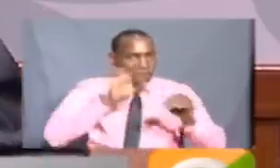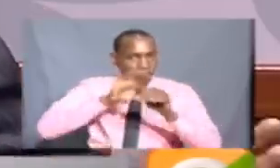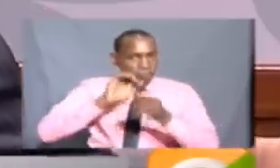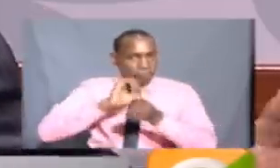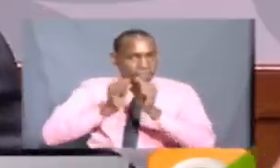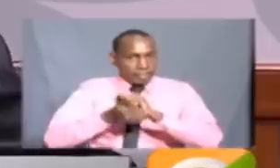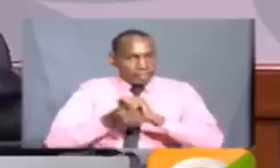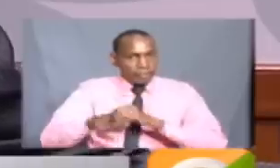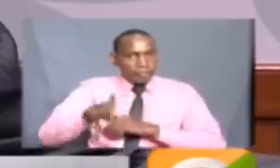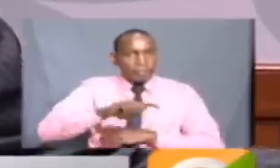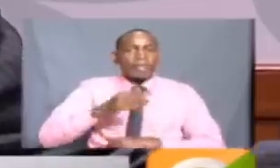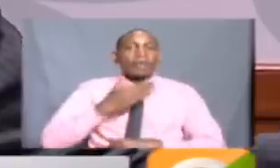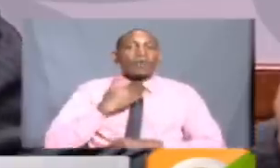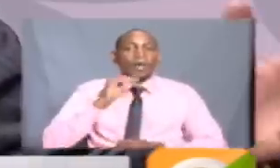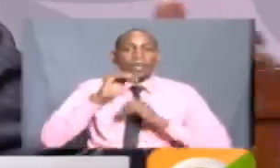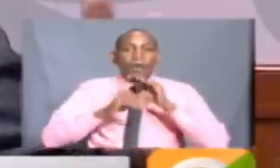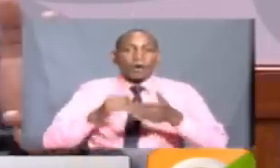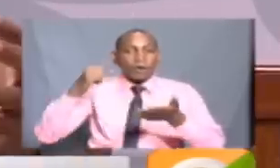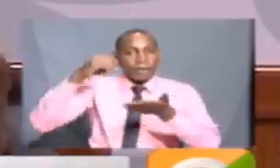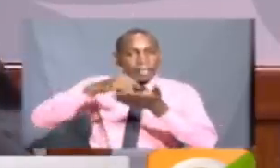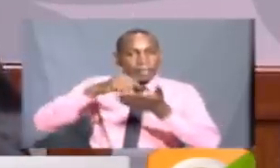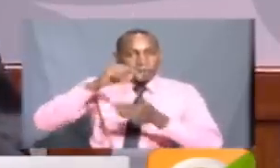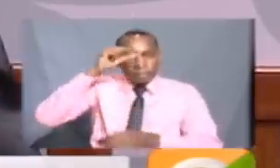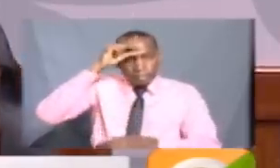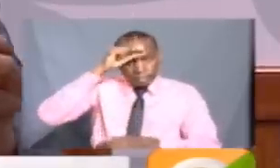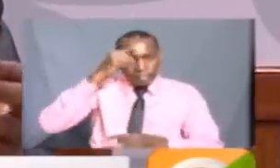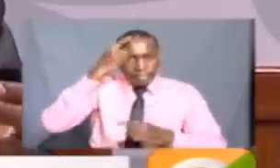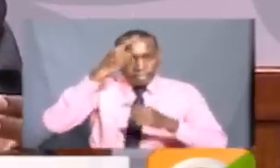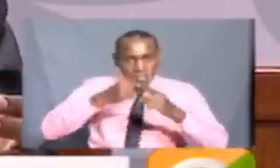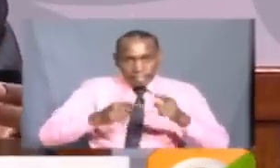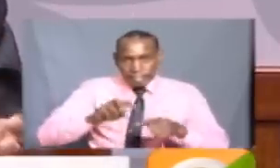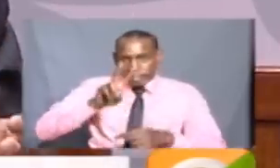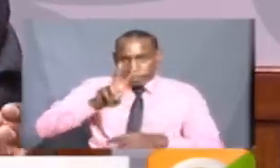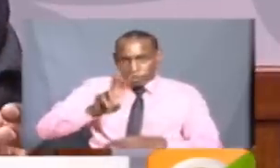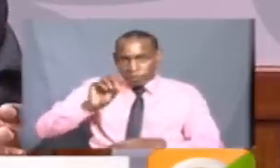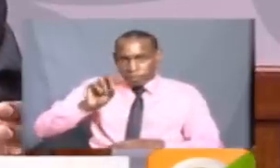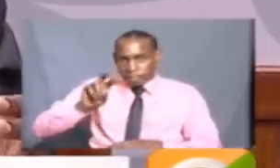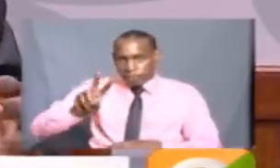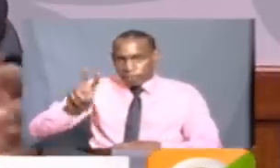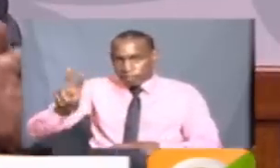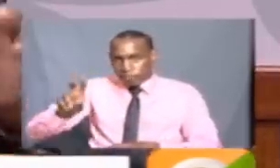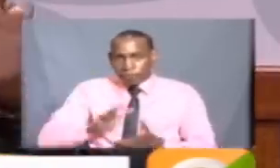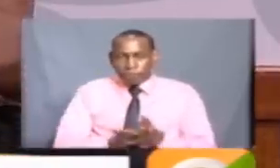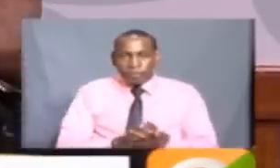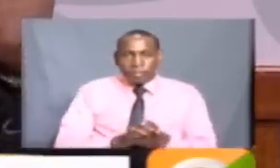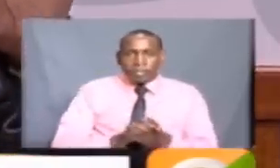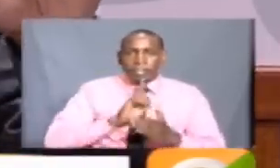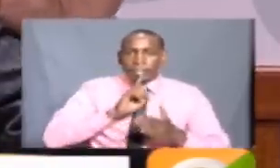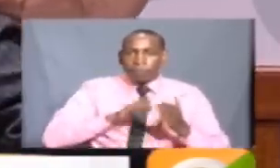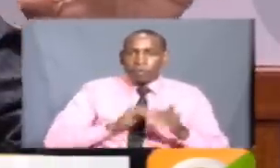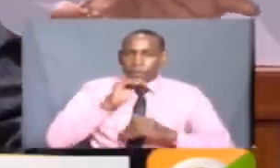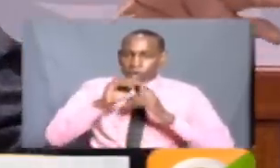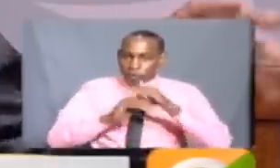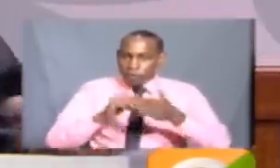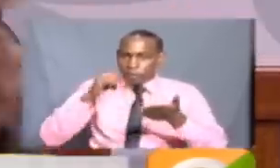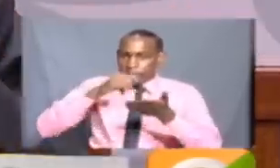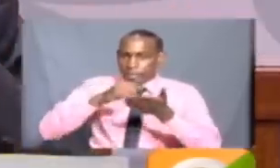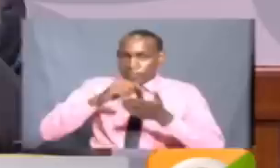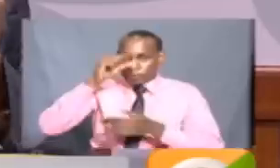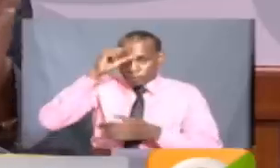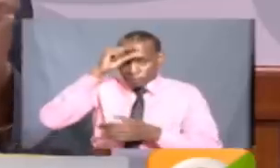said that we want an all-inclusive government come the year 2022, we say an all-inclusive government